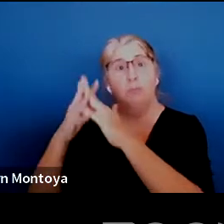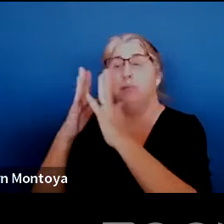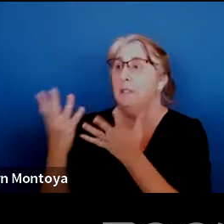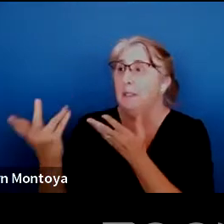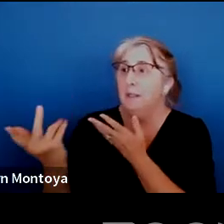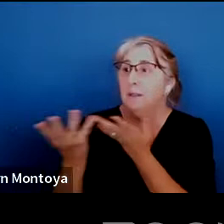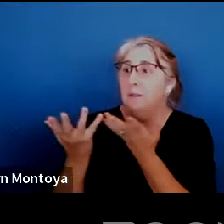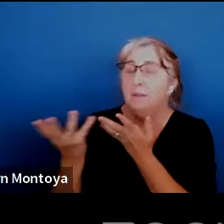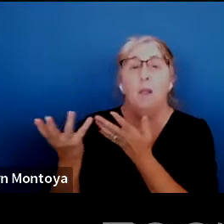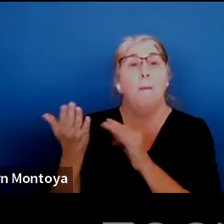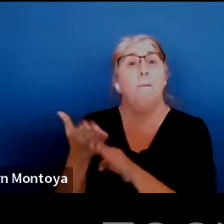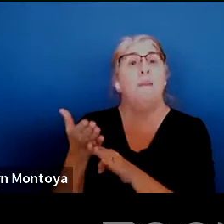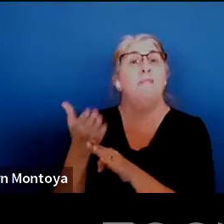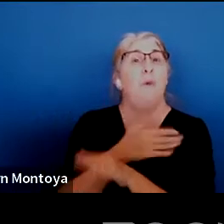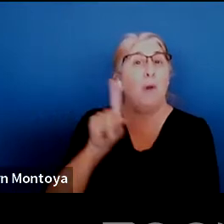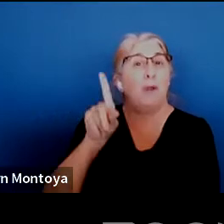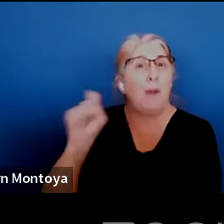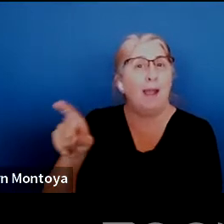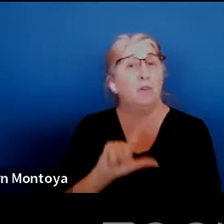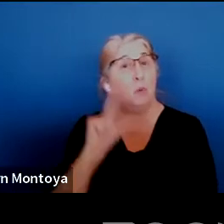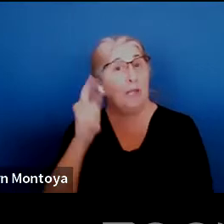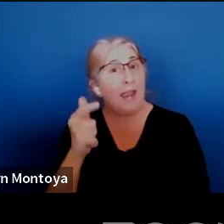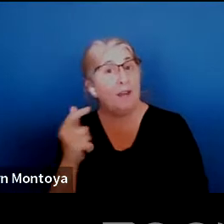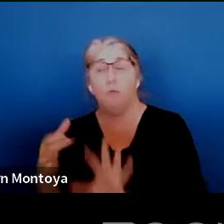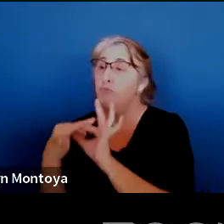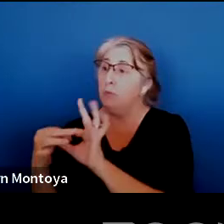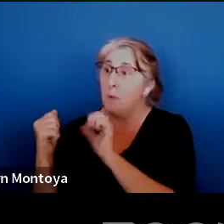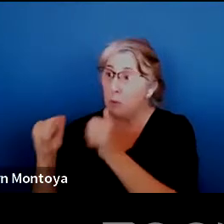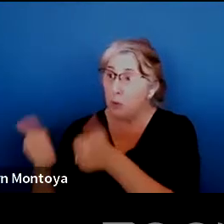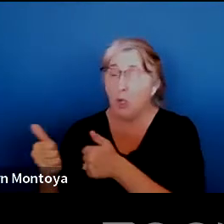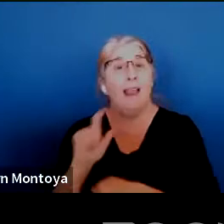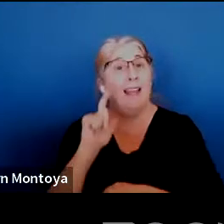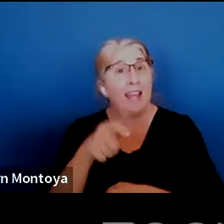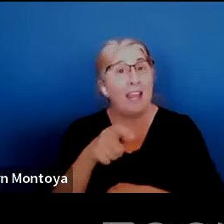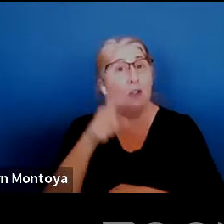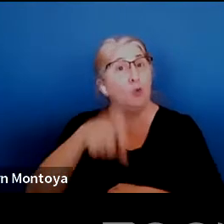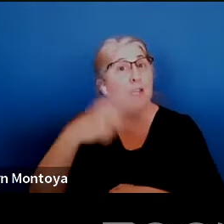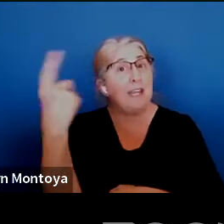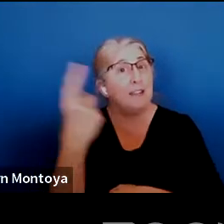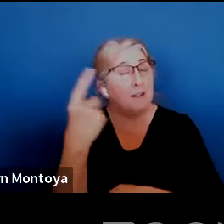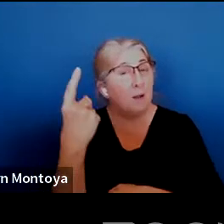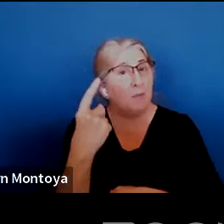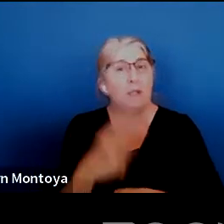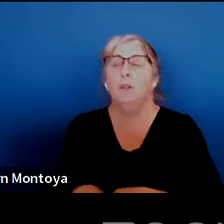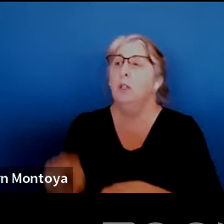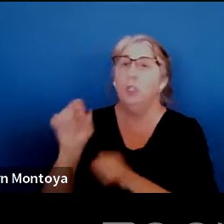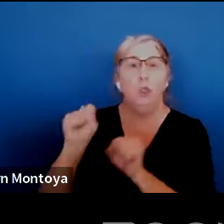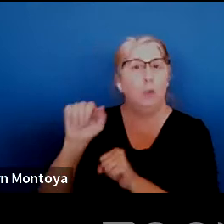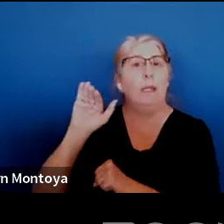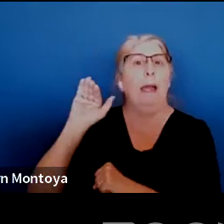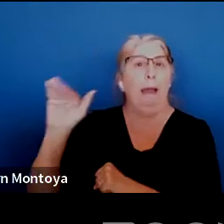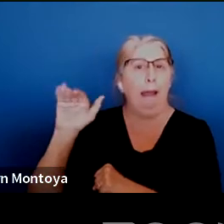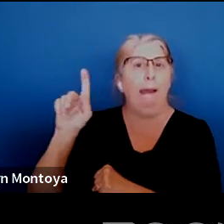when you have the ask, when you do need something, they already know your face,